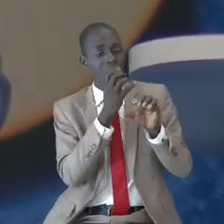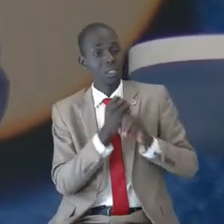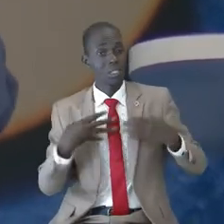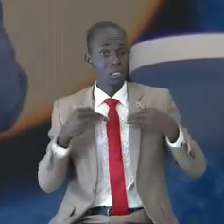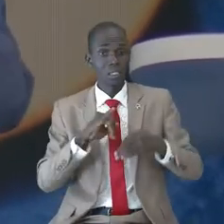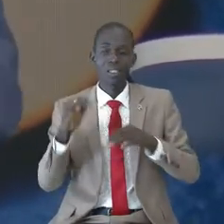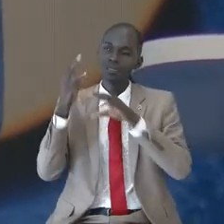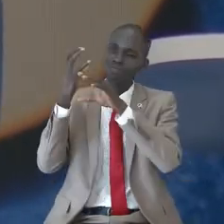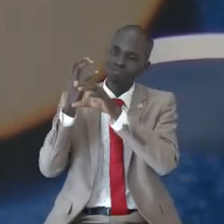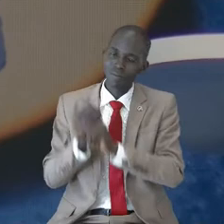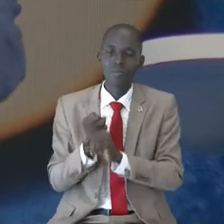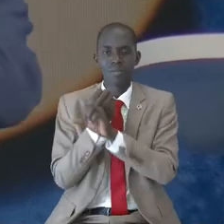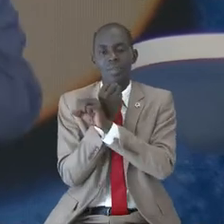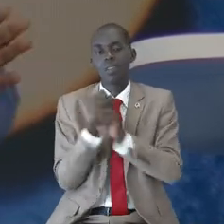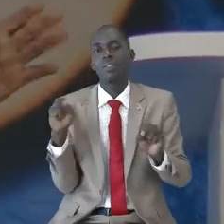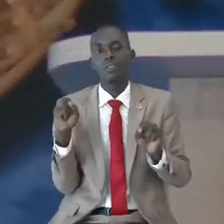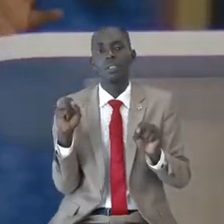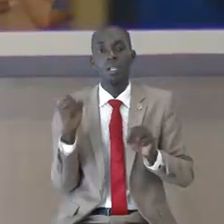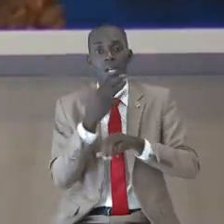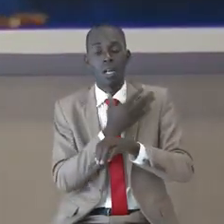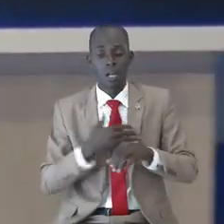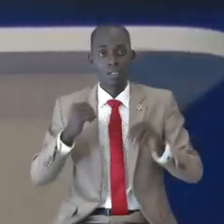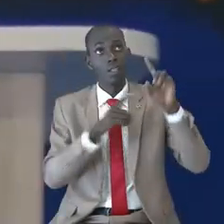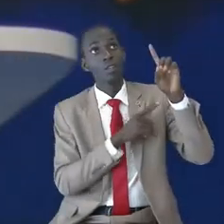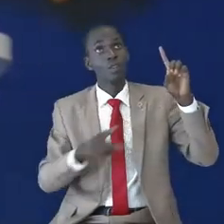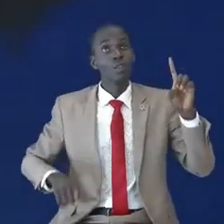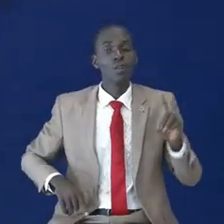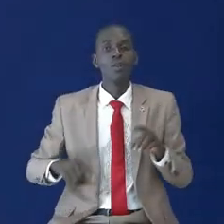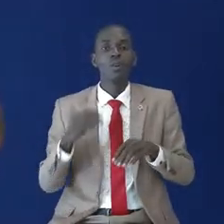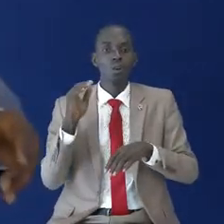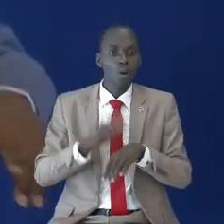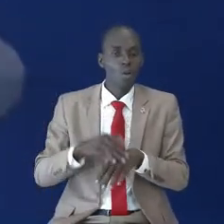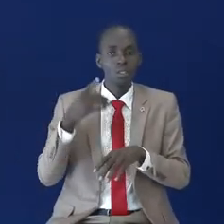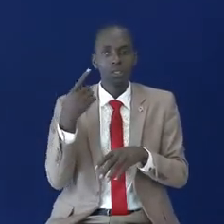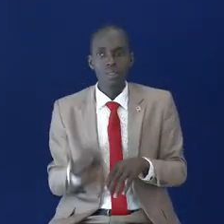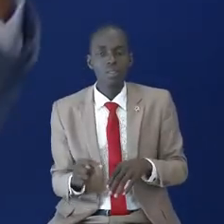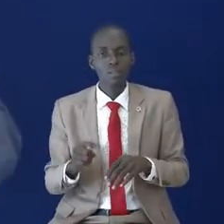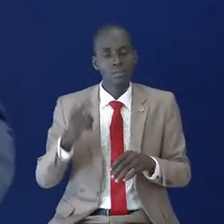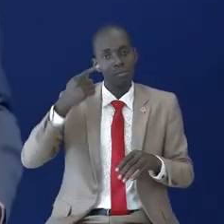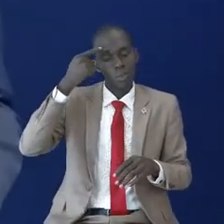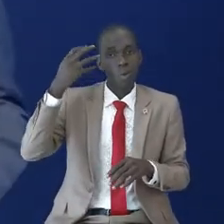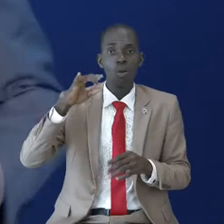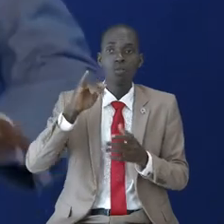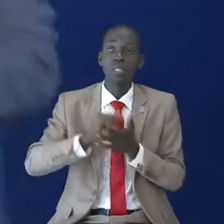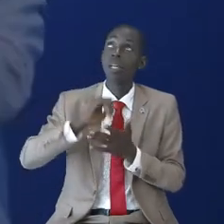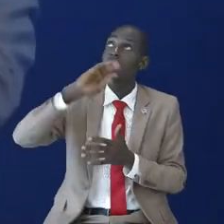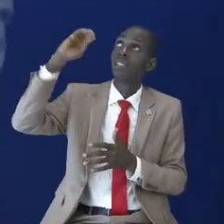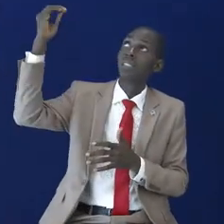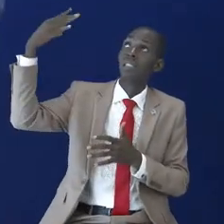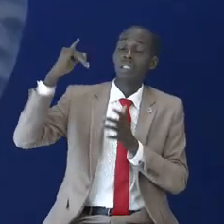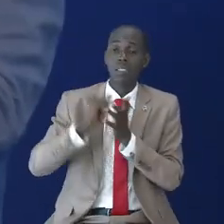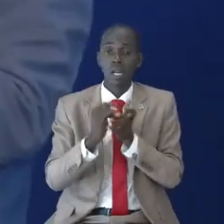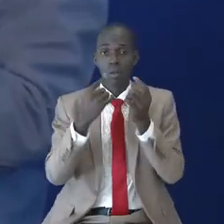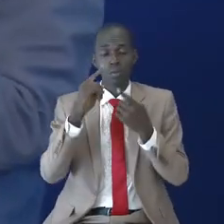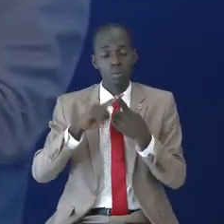healing, he got salvation. And the Lord, on the basis of the grace that came to his life, on